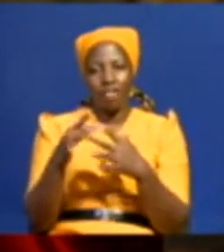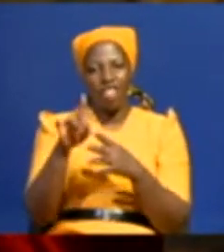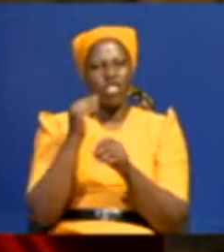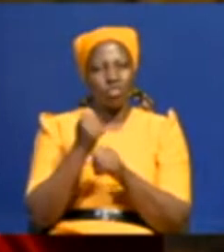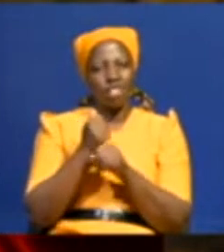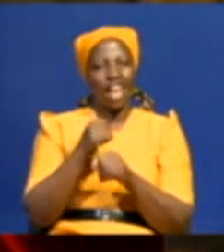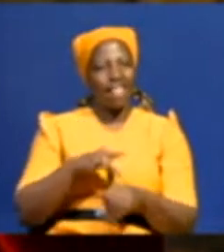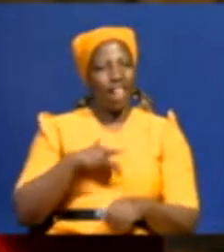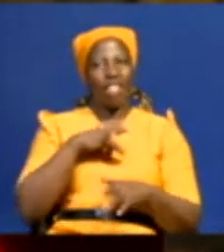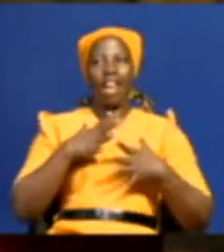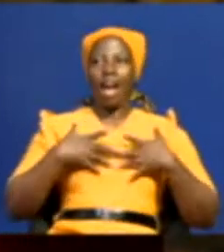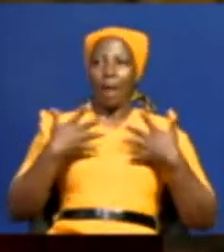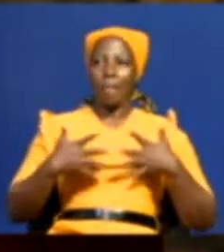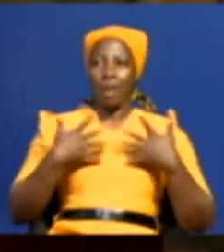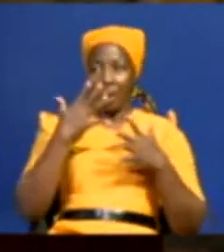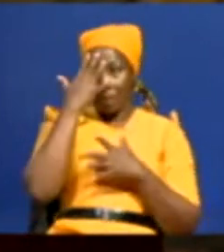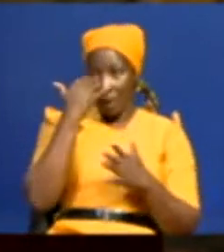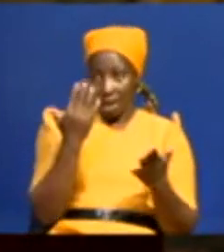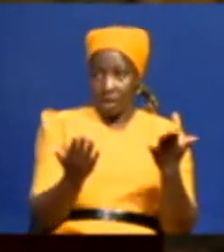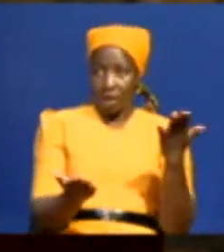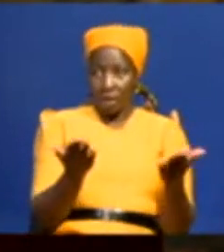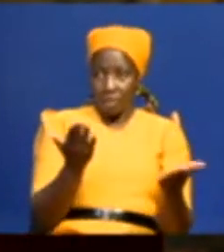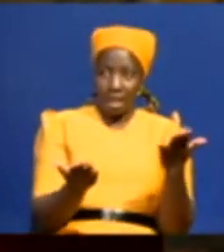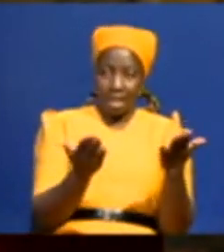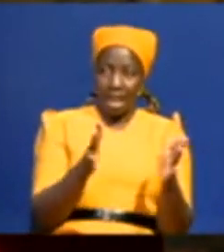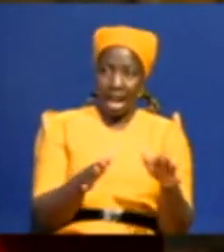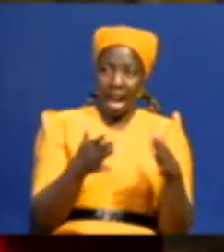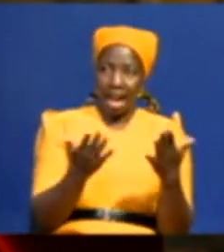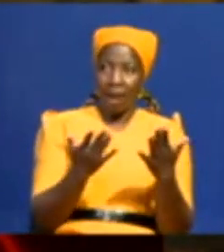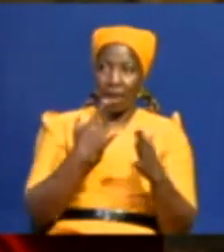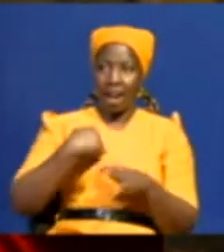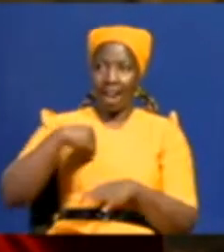really impressed, because comparing how we,